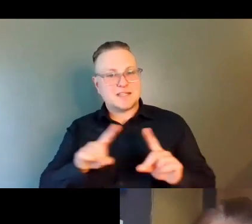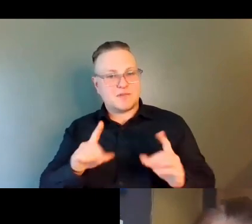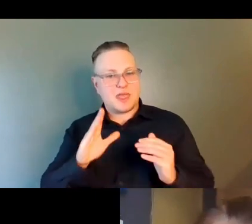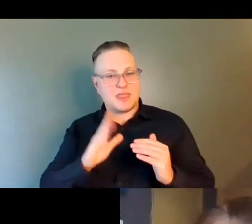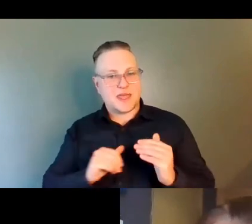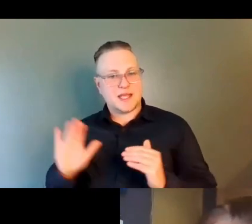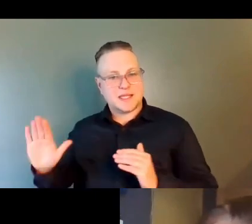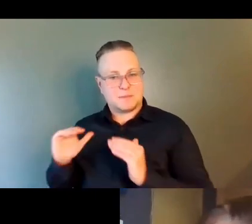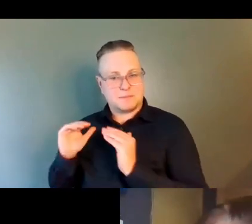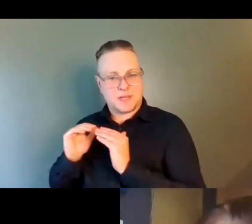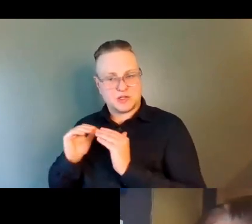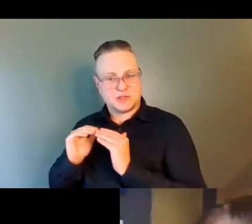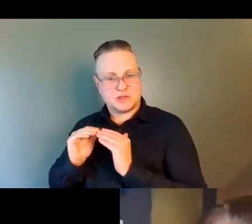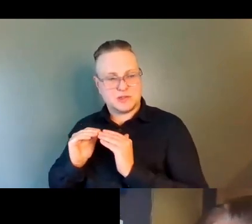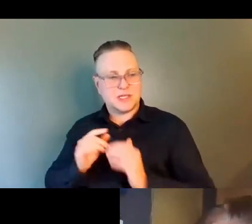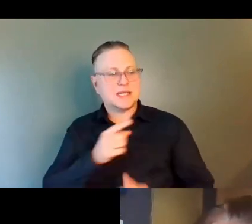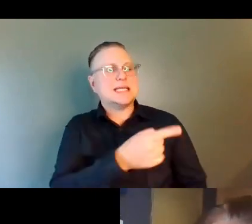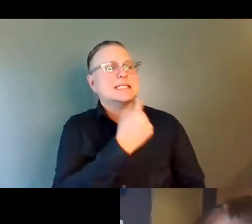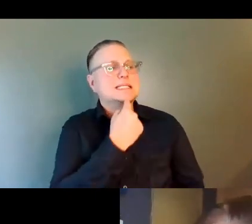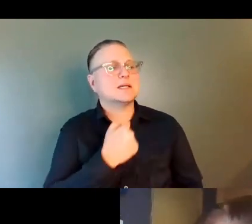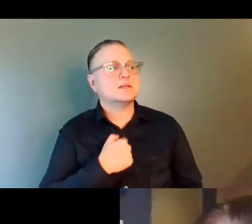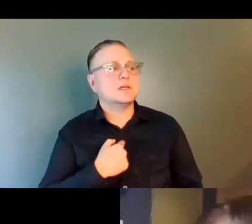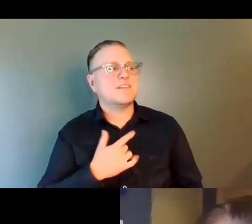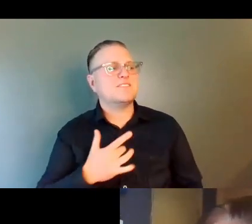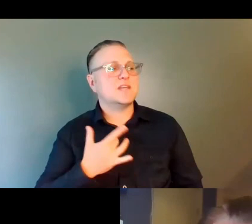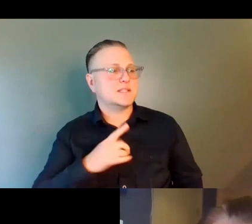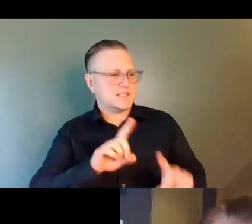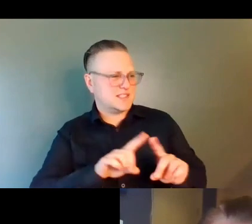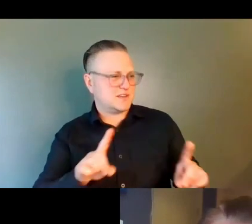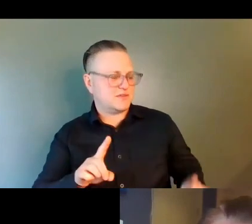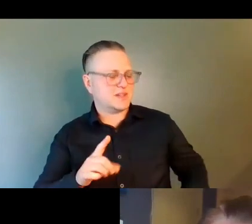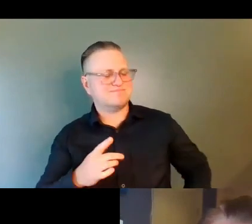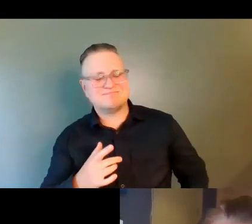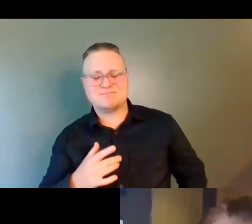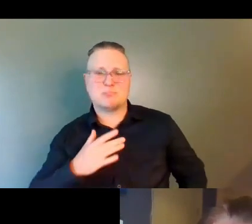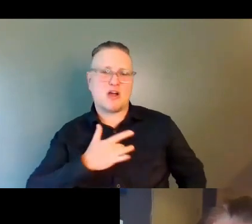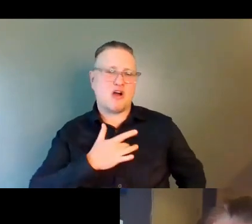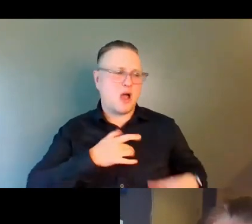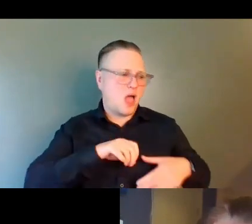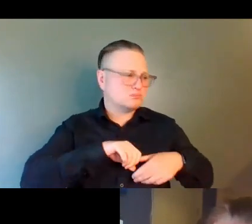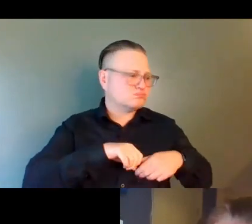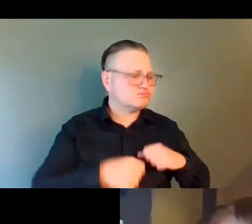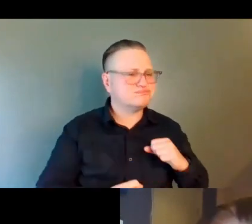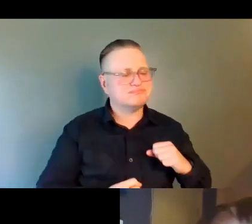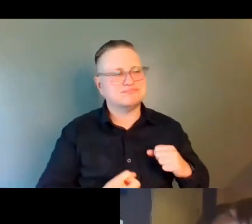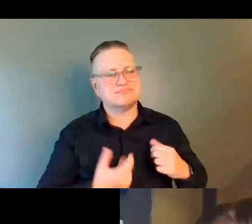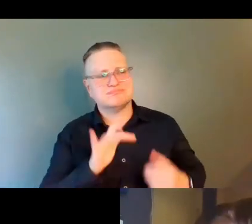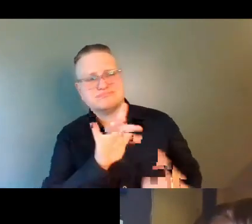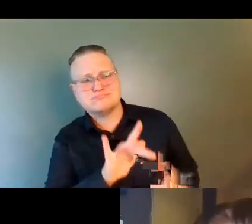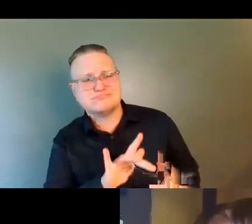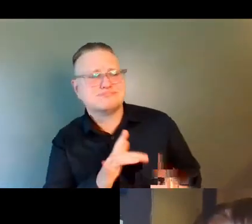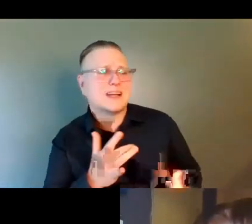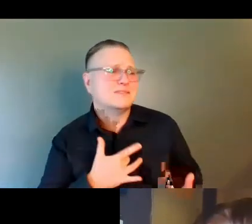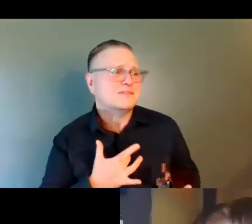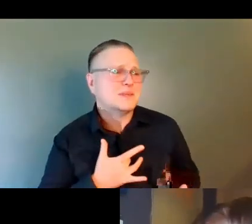advocate for his needs and tell him he is perfect the way he is. Do you have any thoughts on what you wish your parents